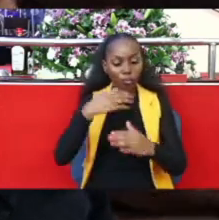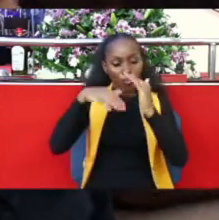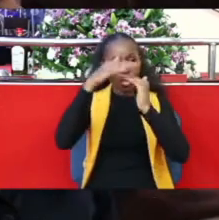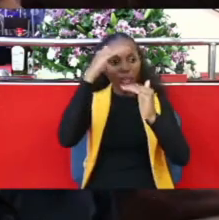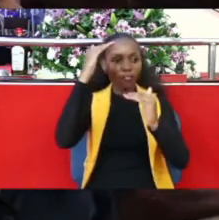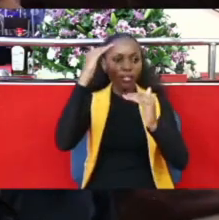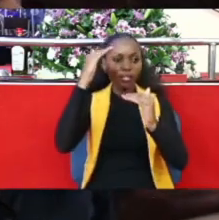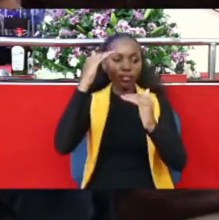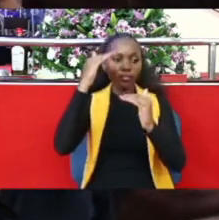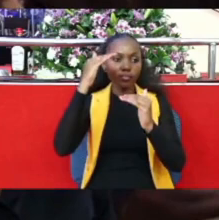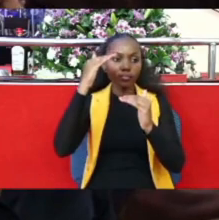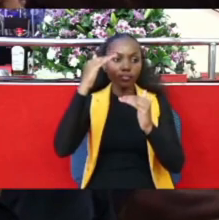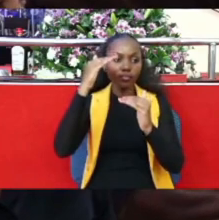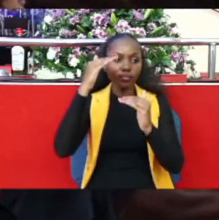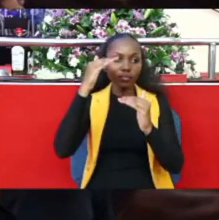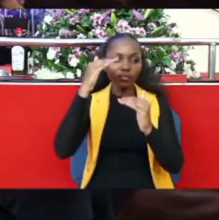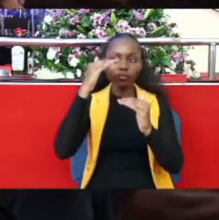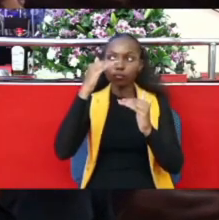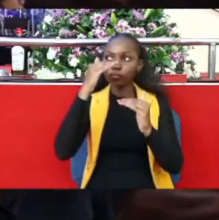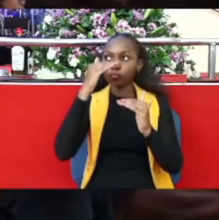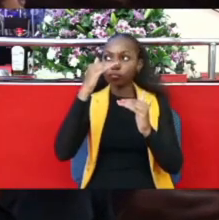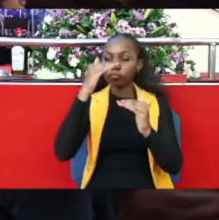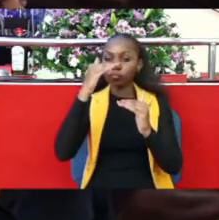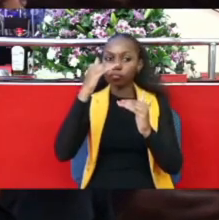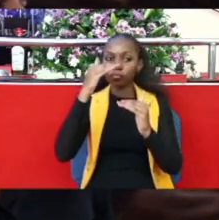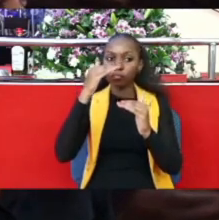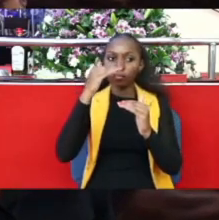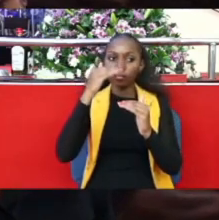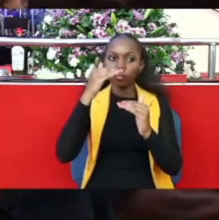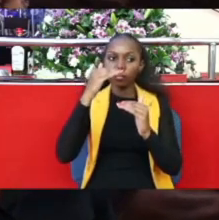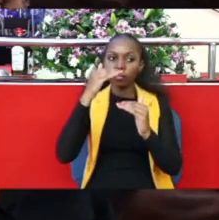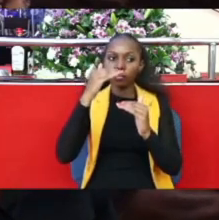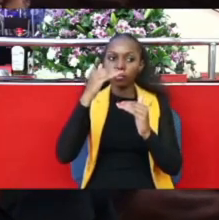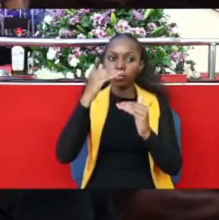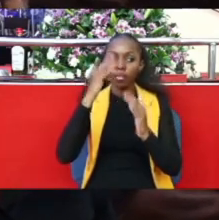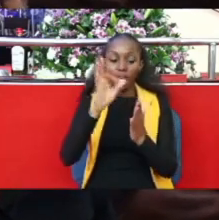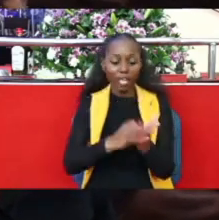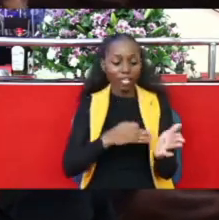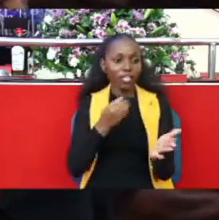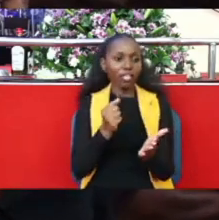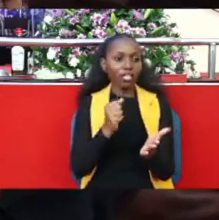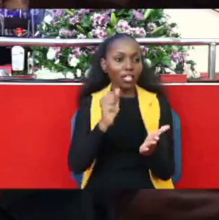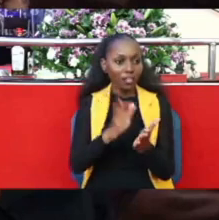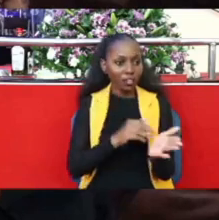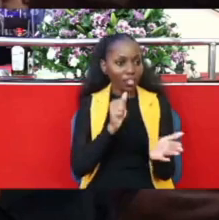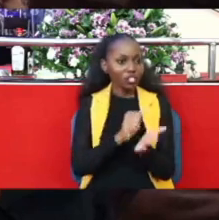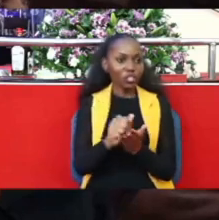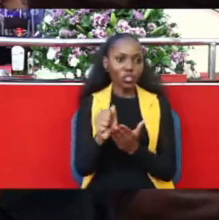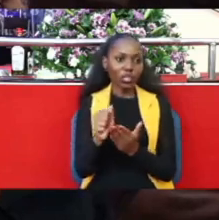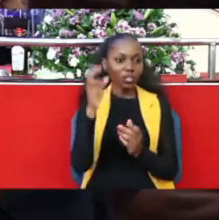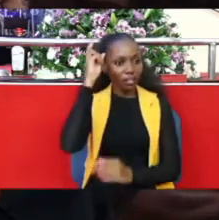legislate so that I'll be able to conquer whatever it is that comes